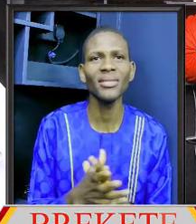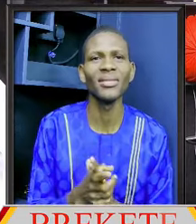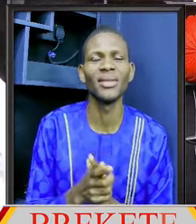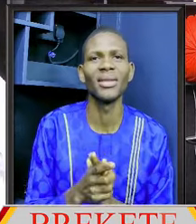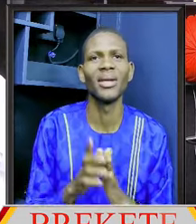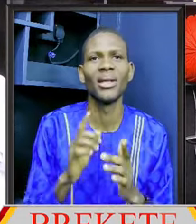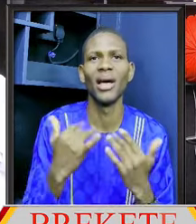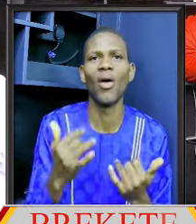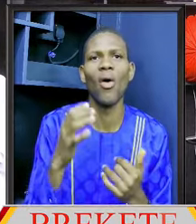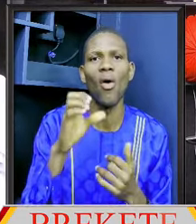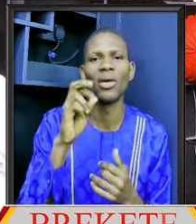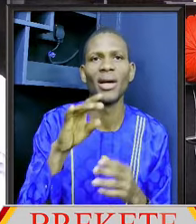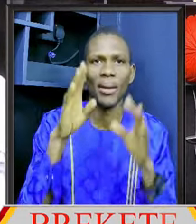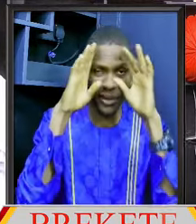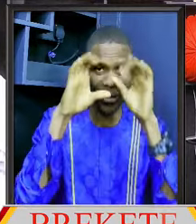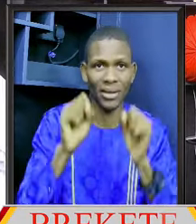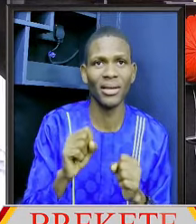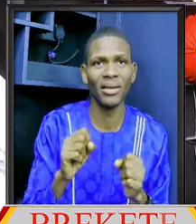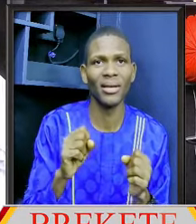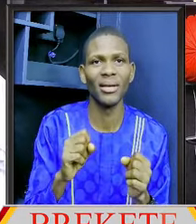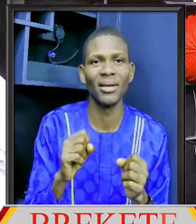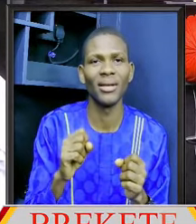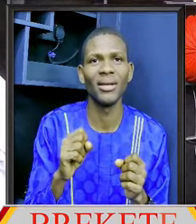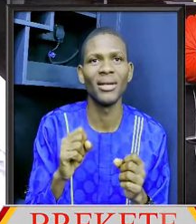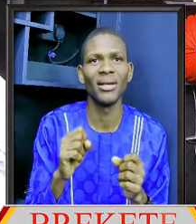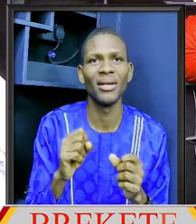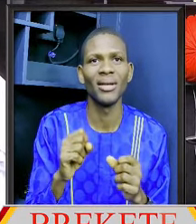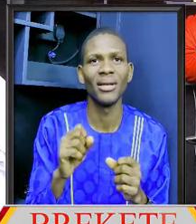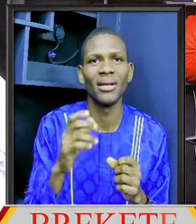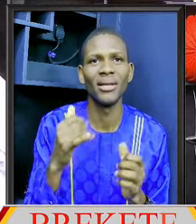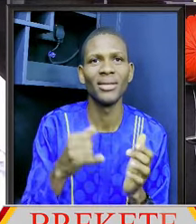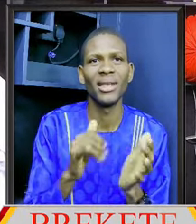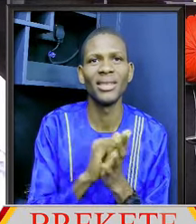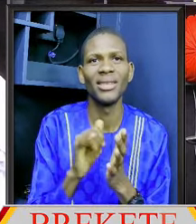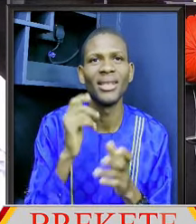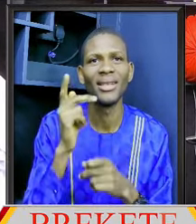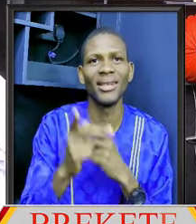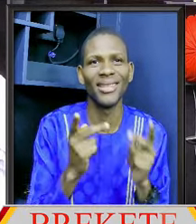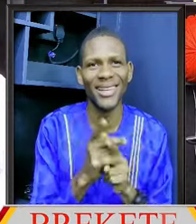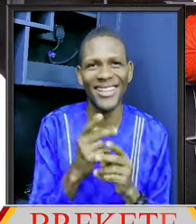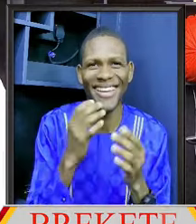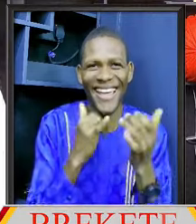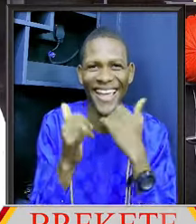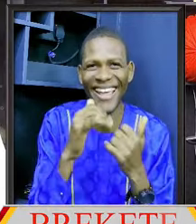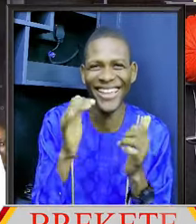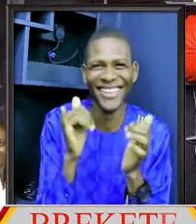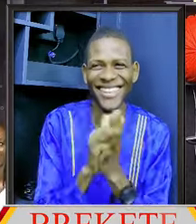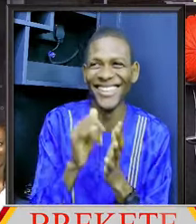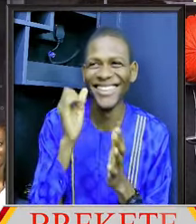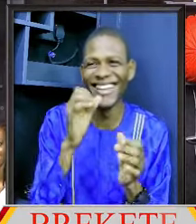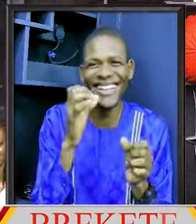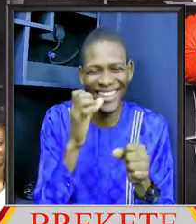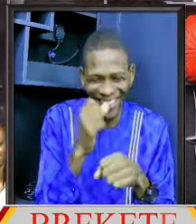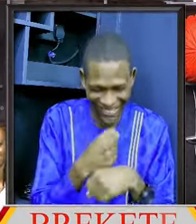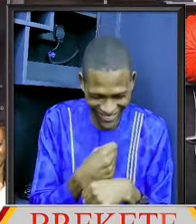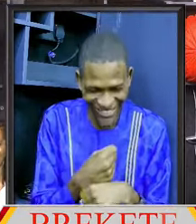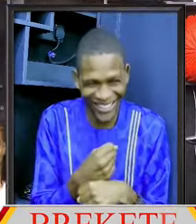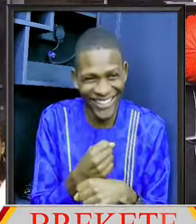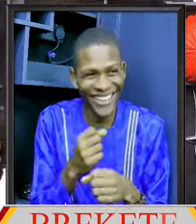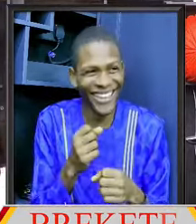Now, ordinary president, that kind of mistake. Nice, she make. Uh-huh. I tell you now, we